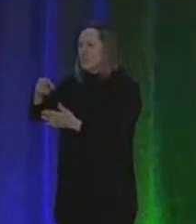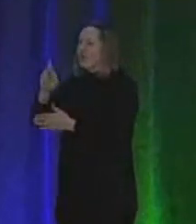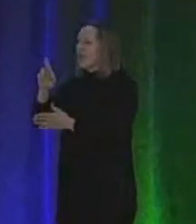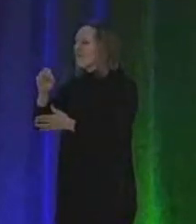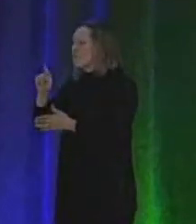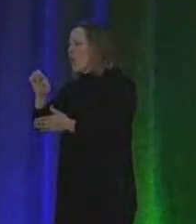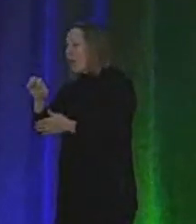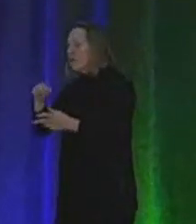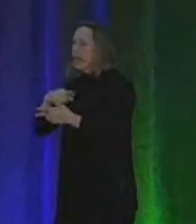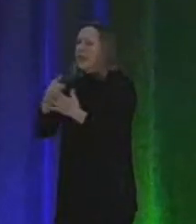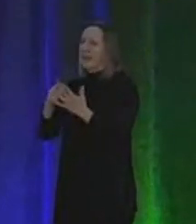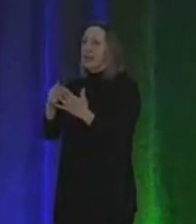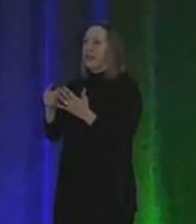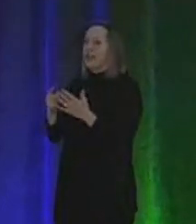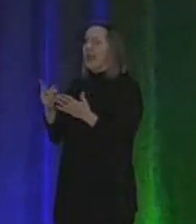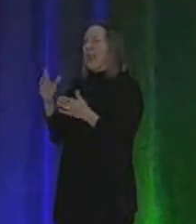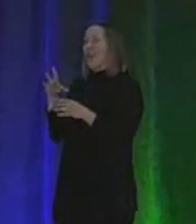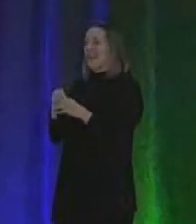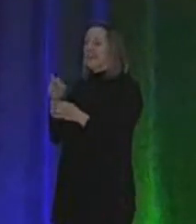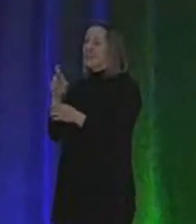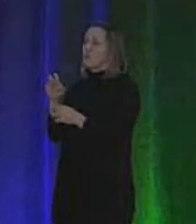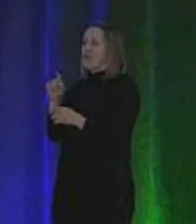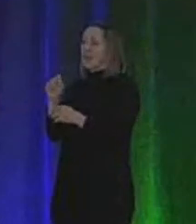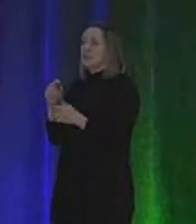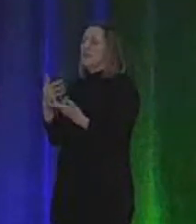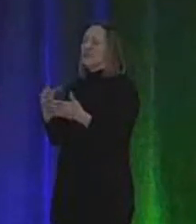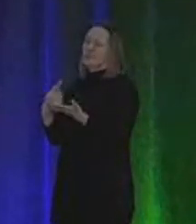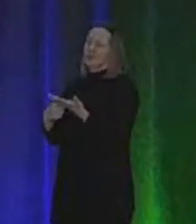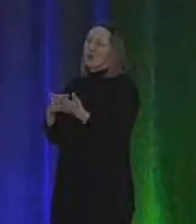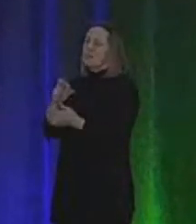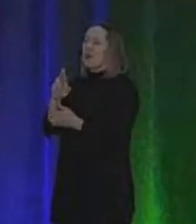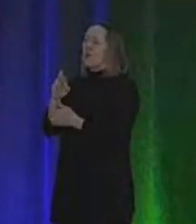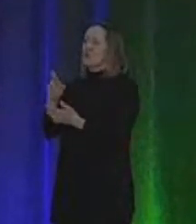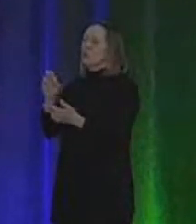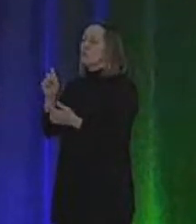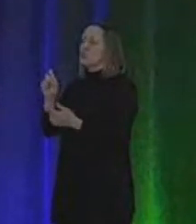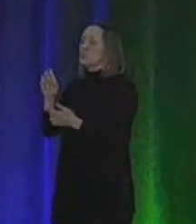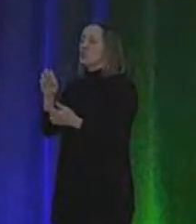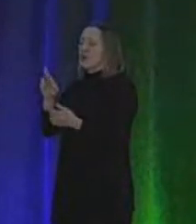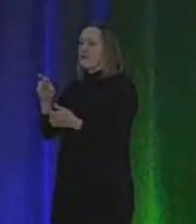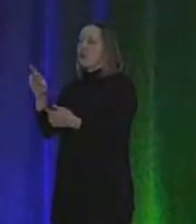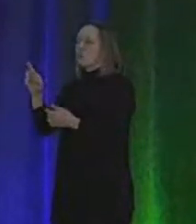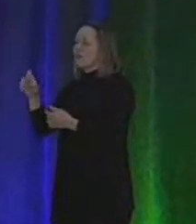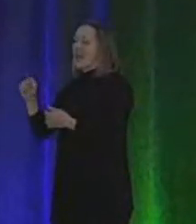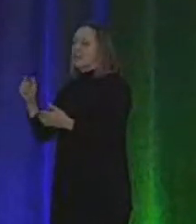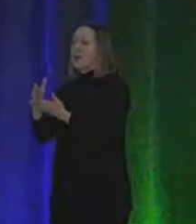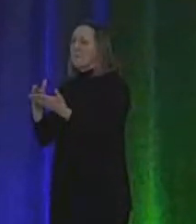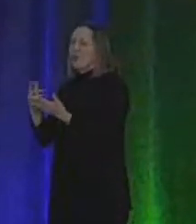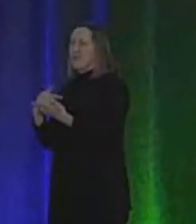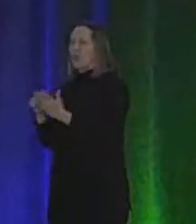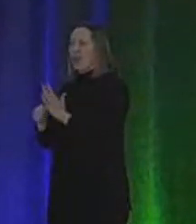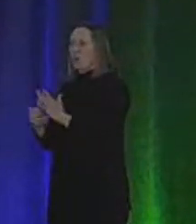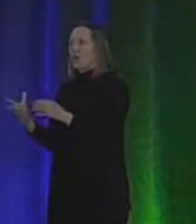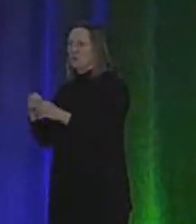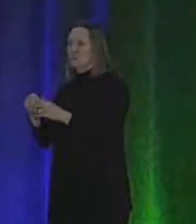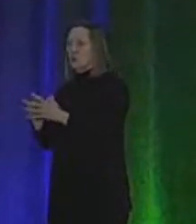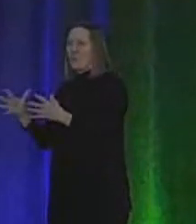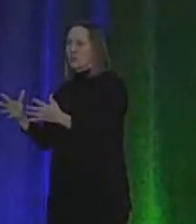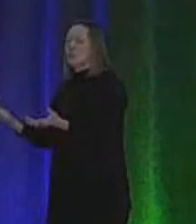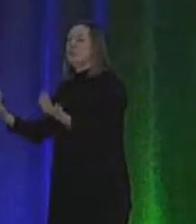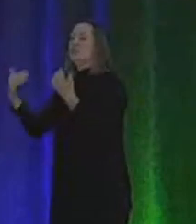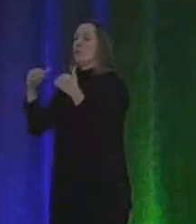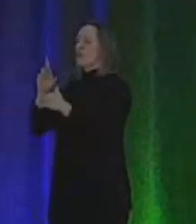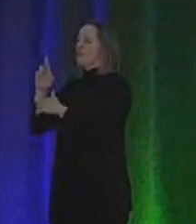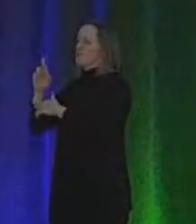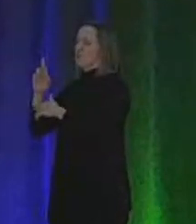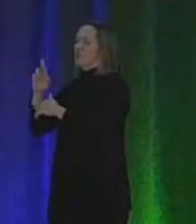about the history of routing in React. And we also talked about React server components and why we're investing so heavily in it with the app router. Now I just want to talk